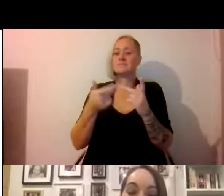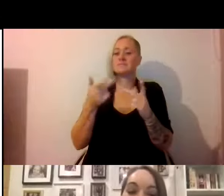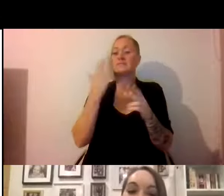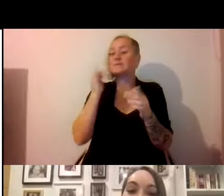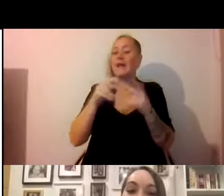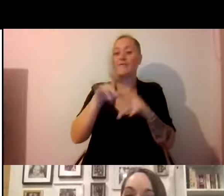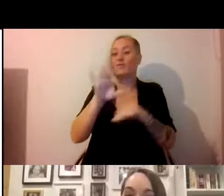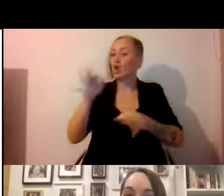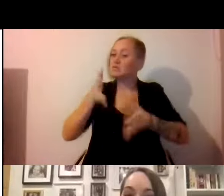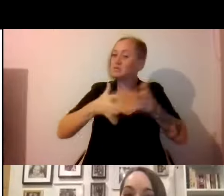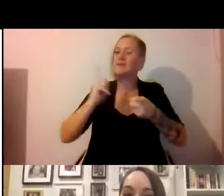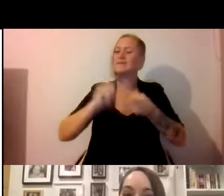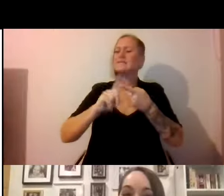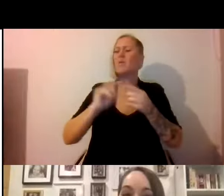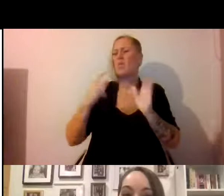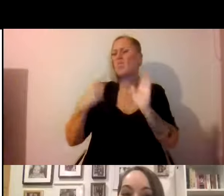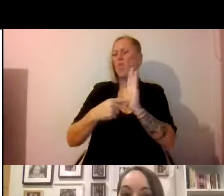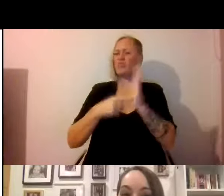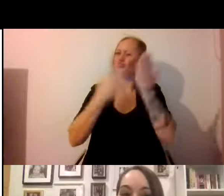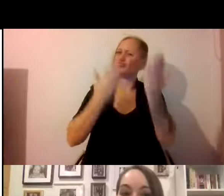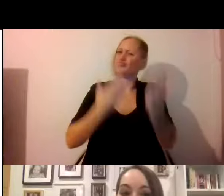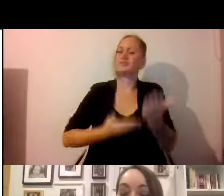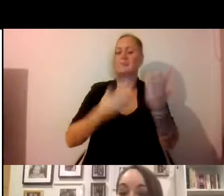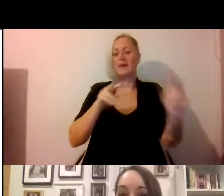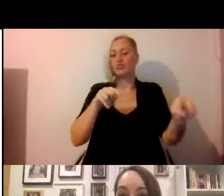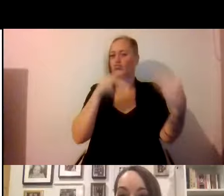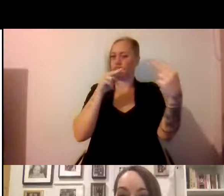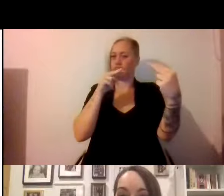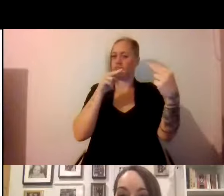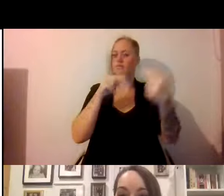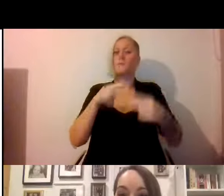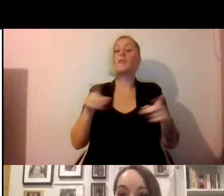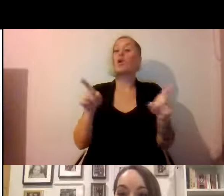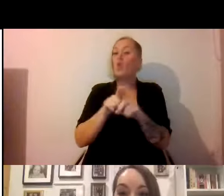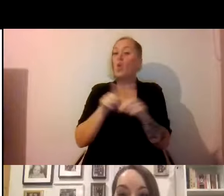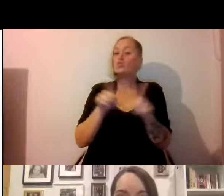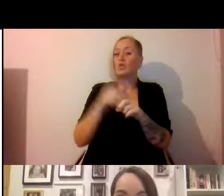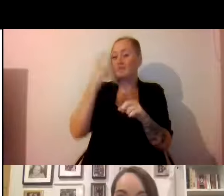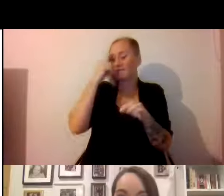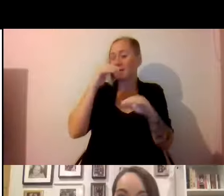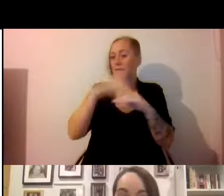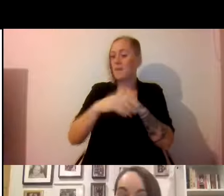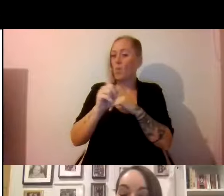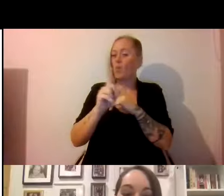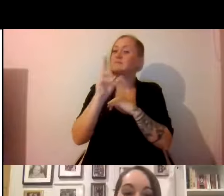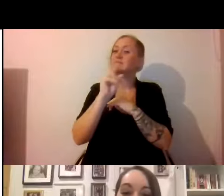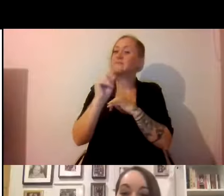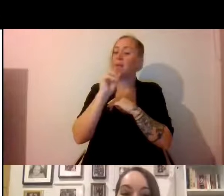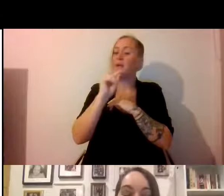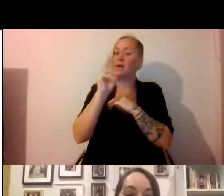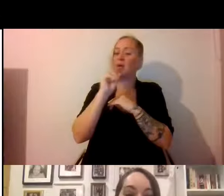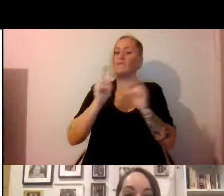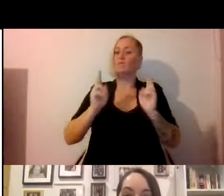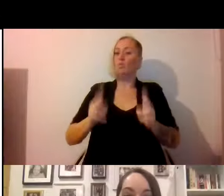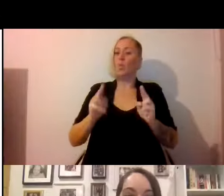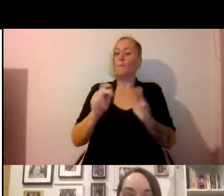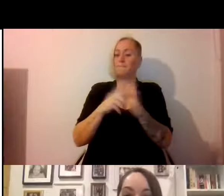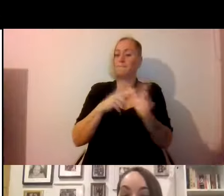there. Another really important thing to think about is speaking at a normal pace. So a lot of people, my friends included,